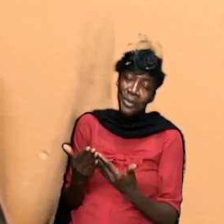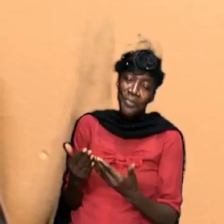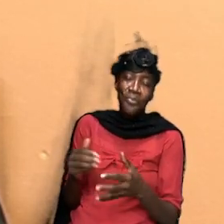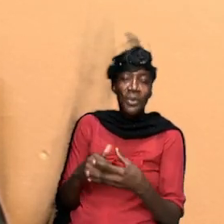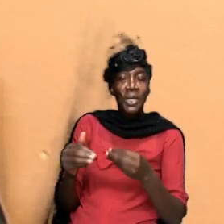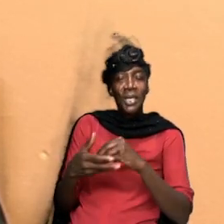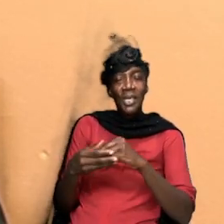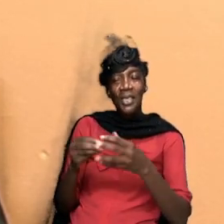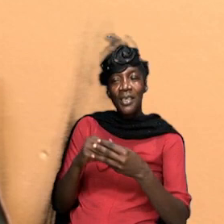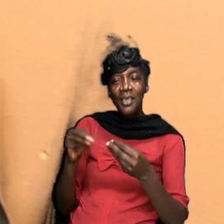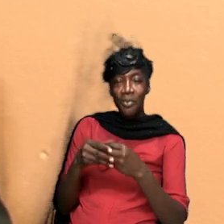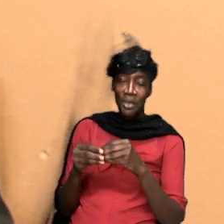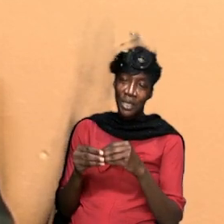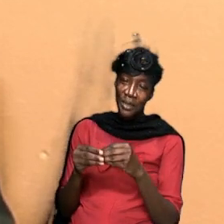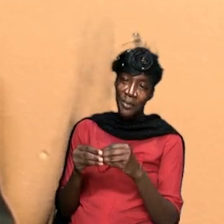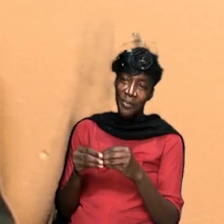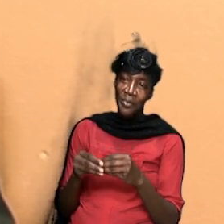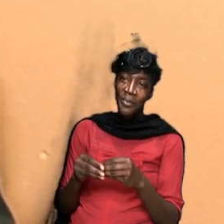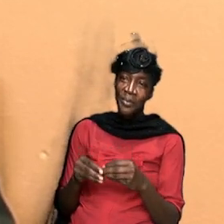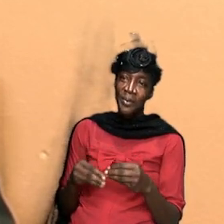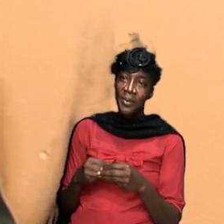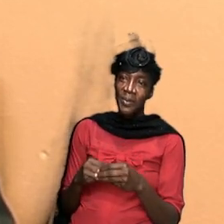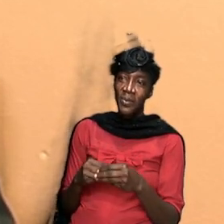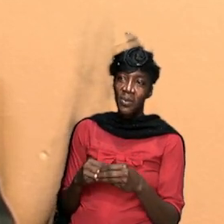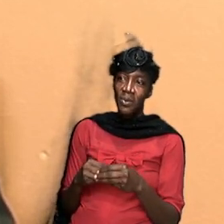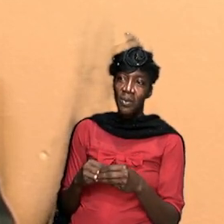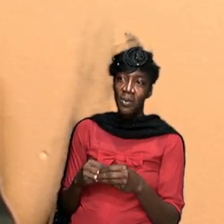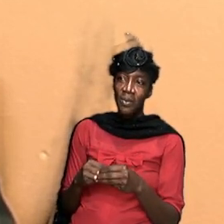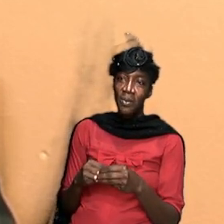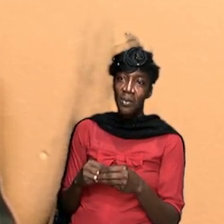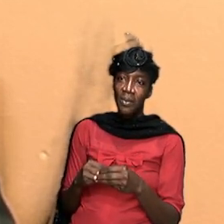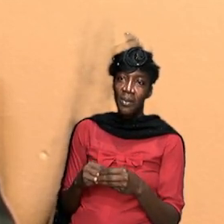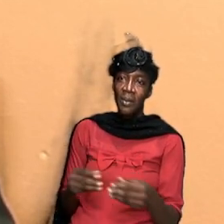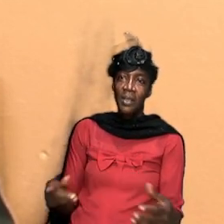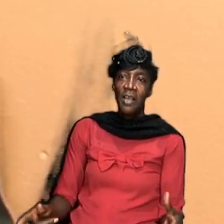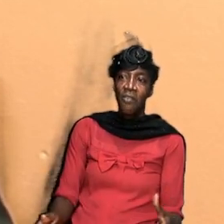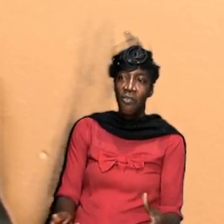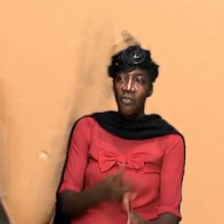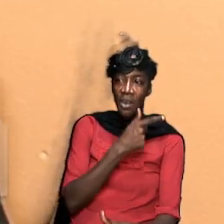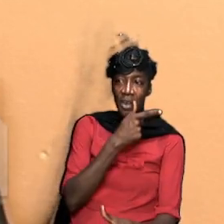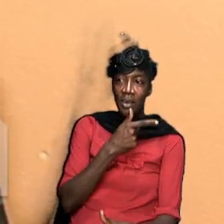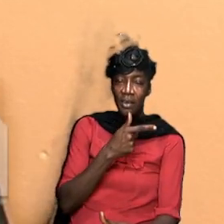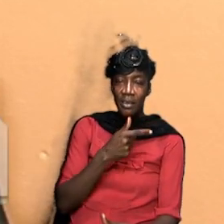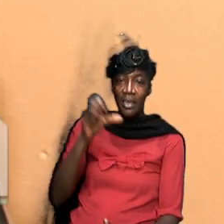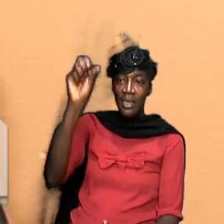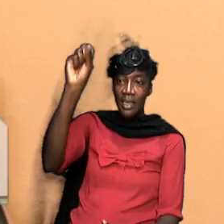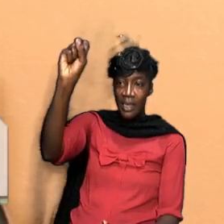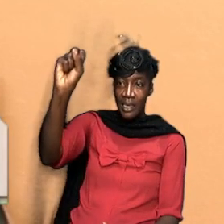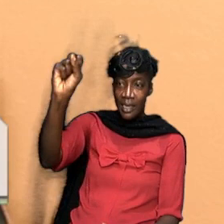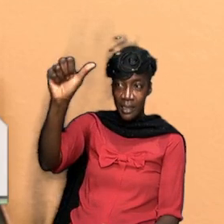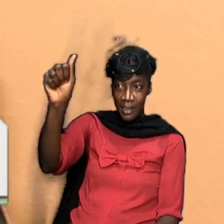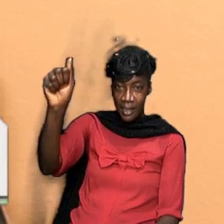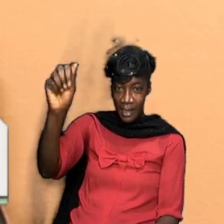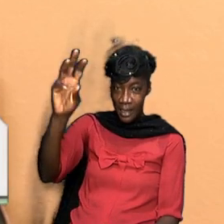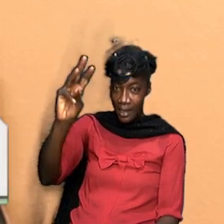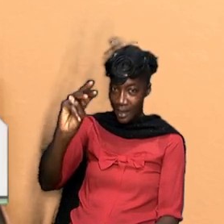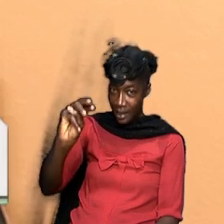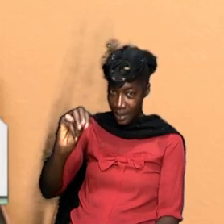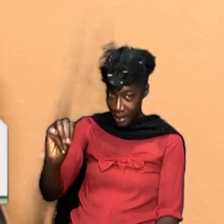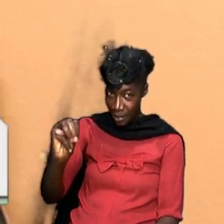That is, we can go to the book of 1 Samuel, chapter 15, from 17 through